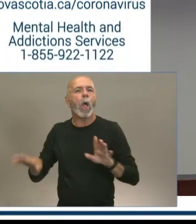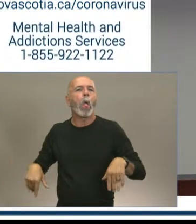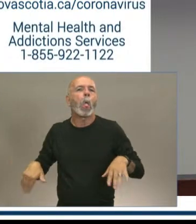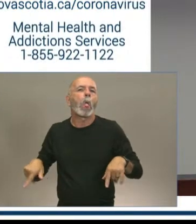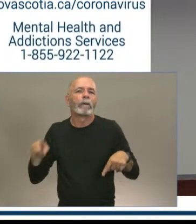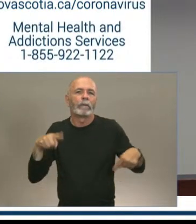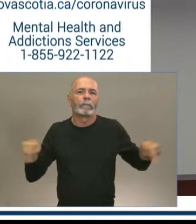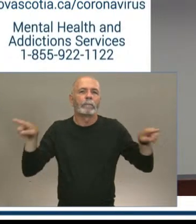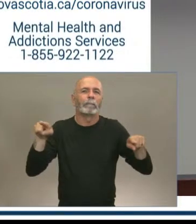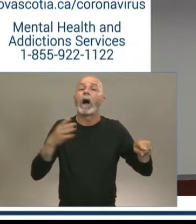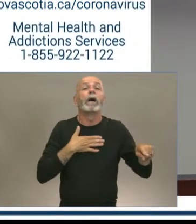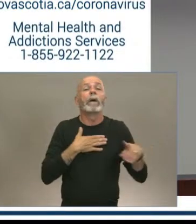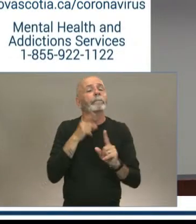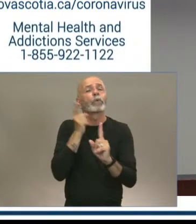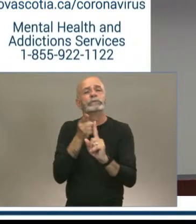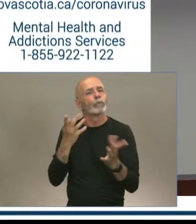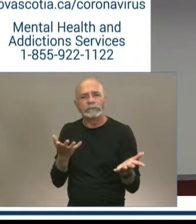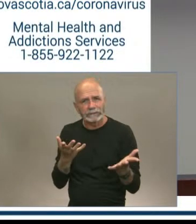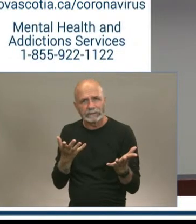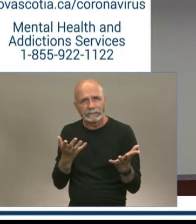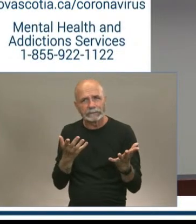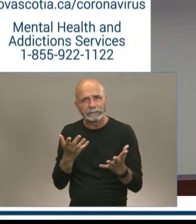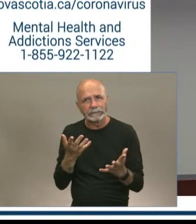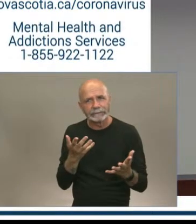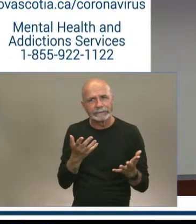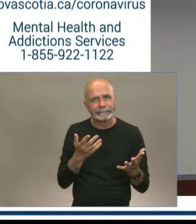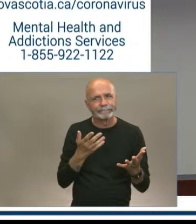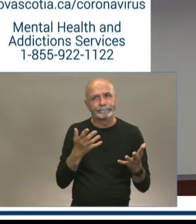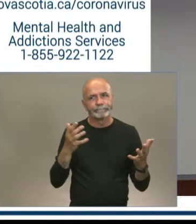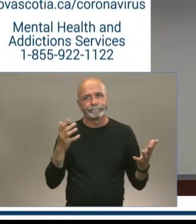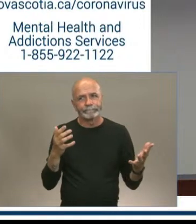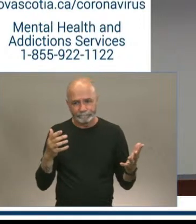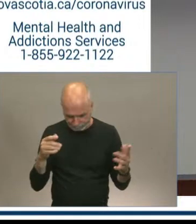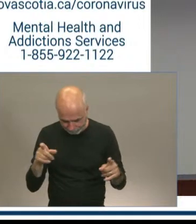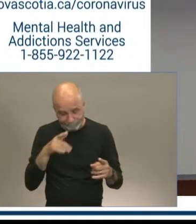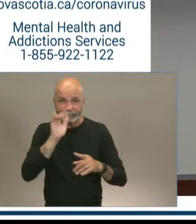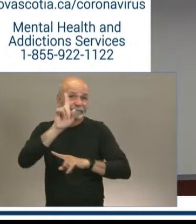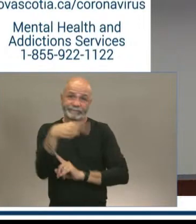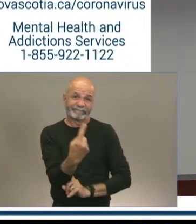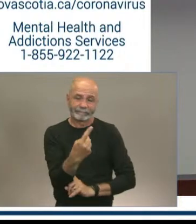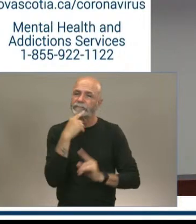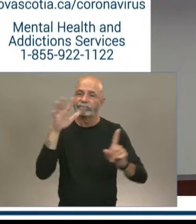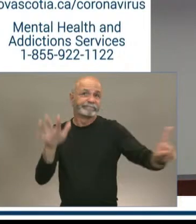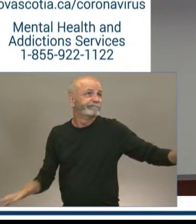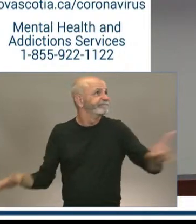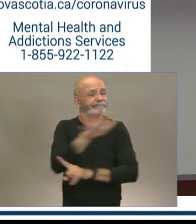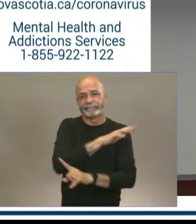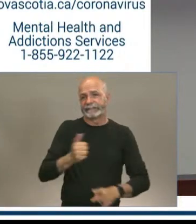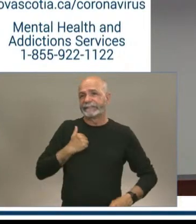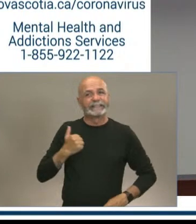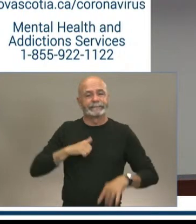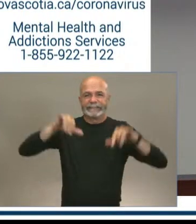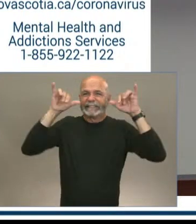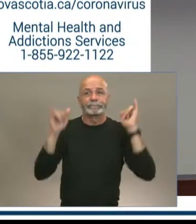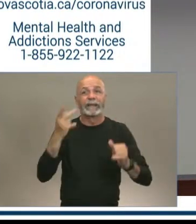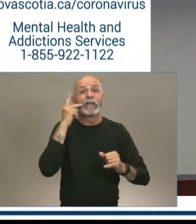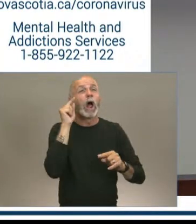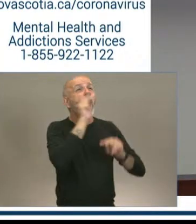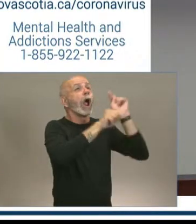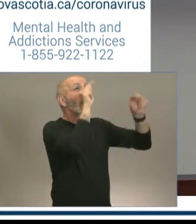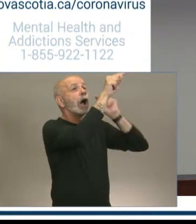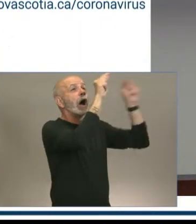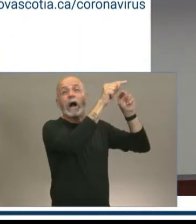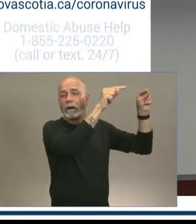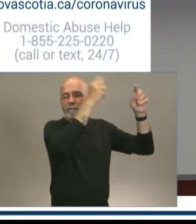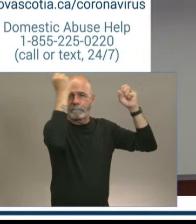is that and this is what's happening across Canada, and we're seeing it in other countries as well. Where we're